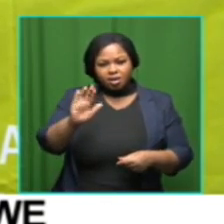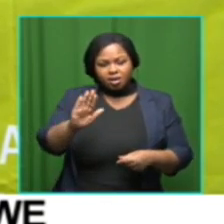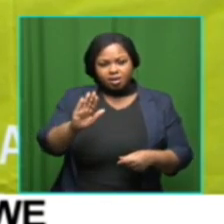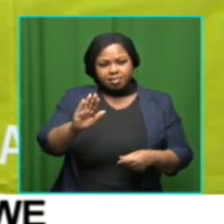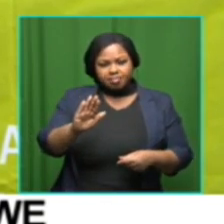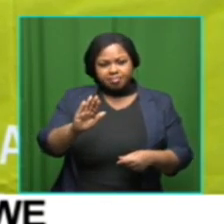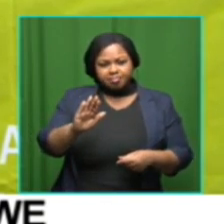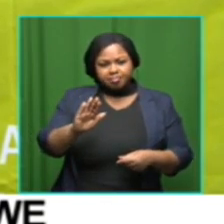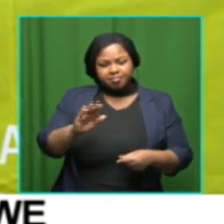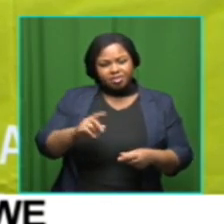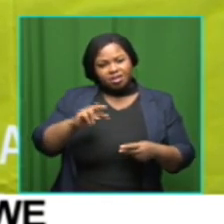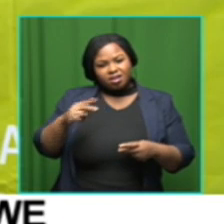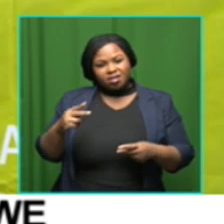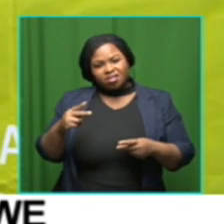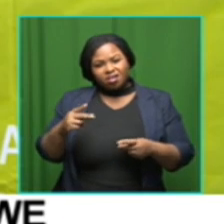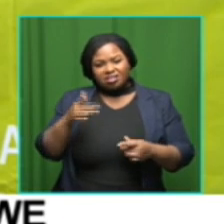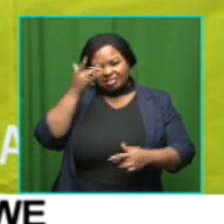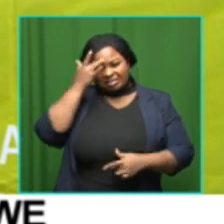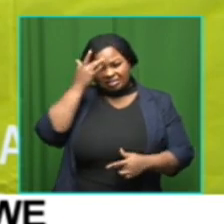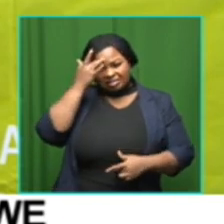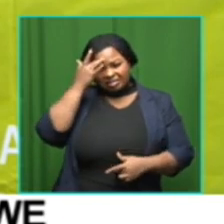rheumatoid